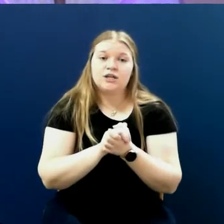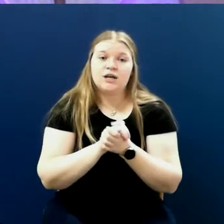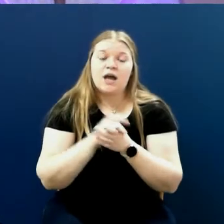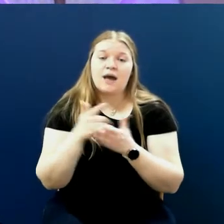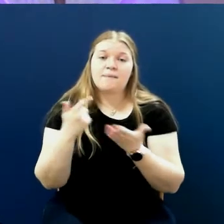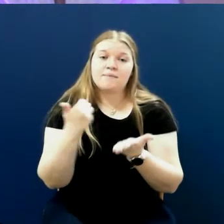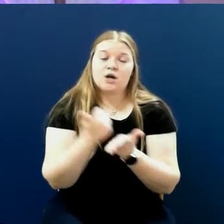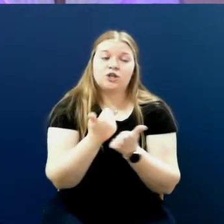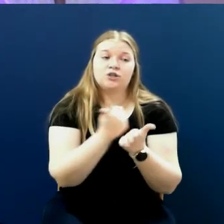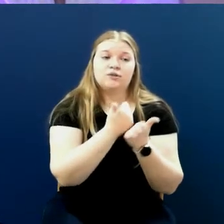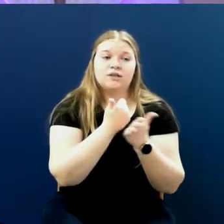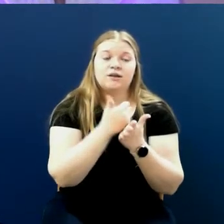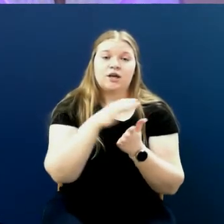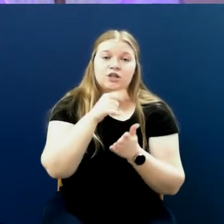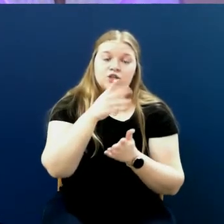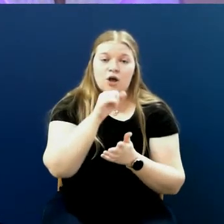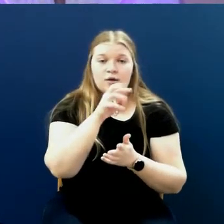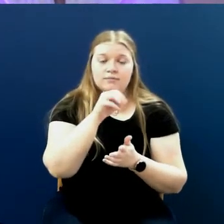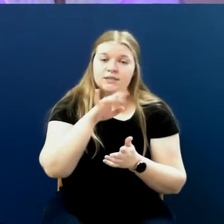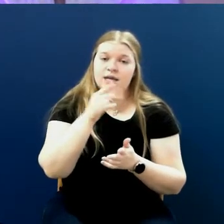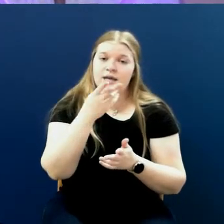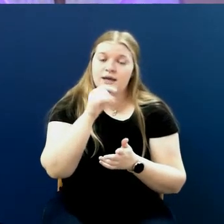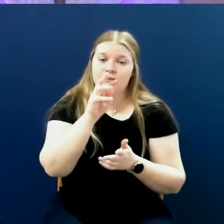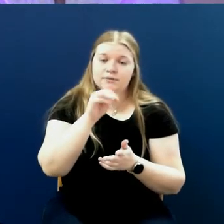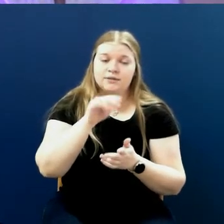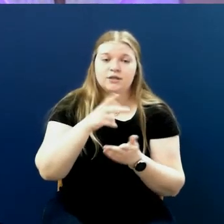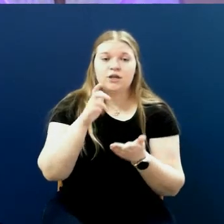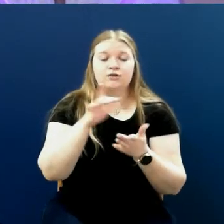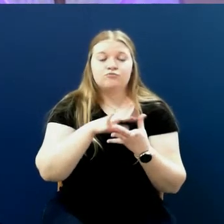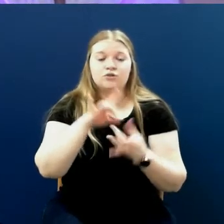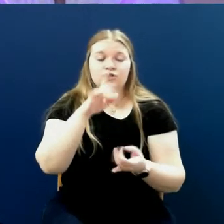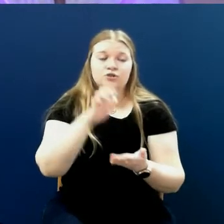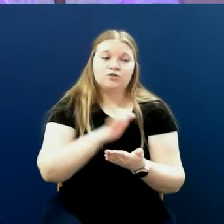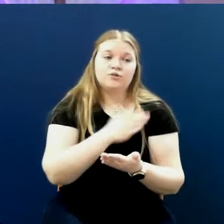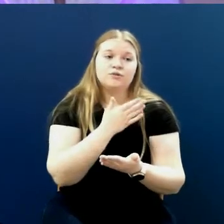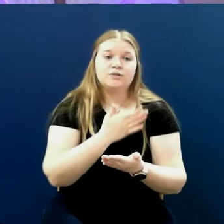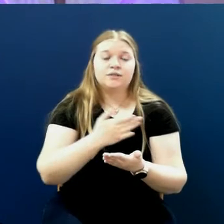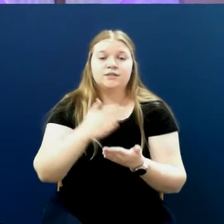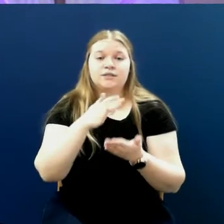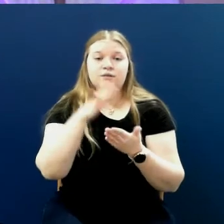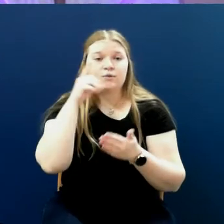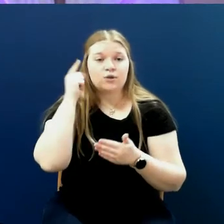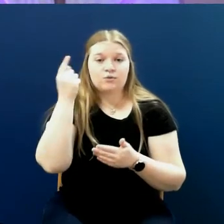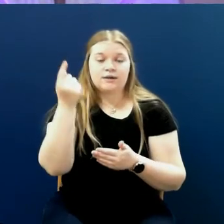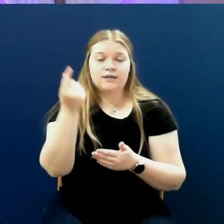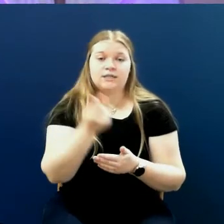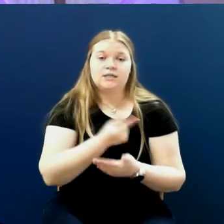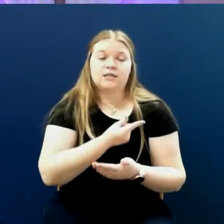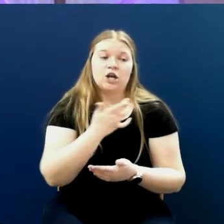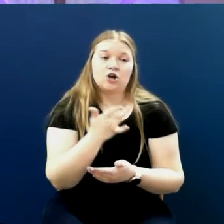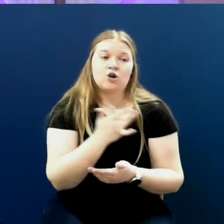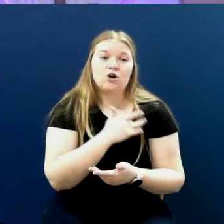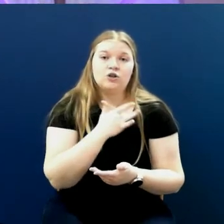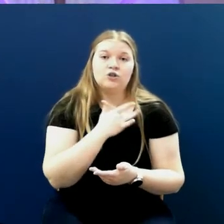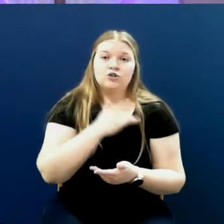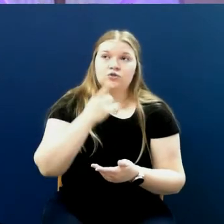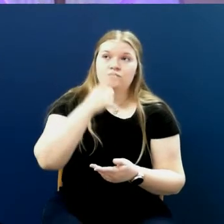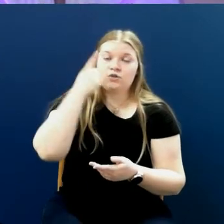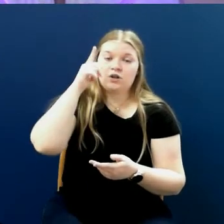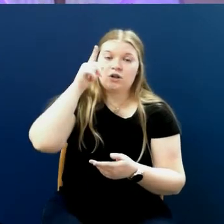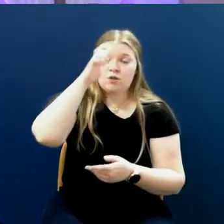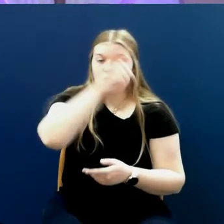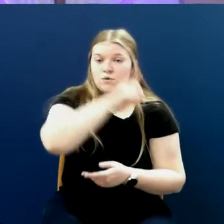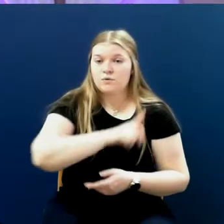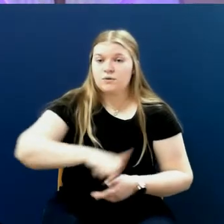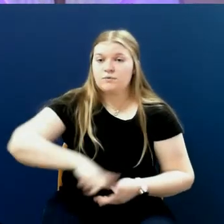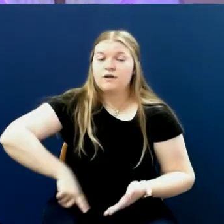in psalms and hymns and spiritual songs, singing with grace in your hearts to the Lord. And